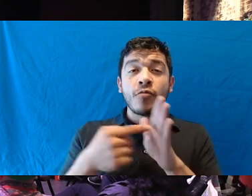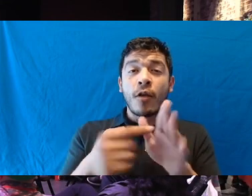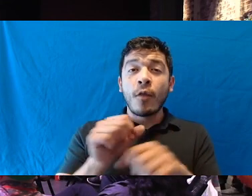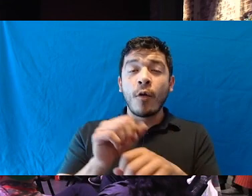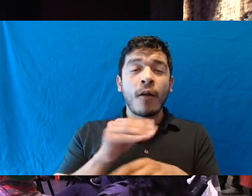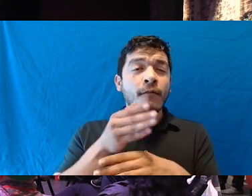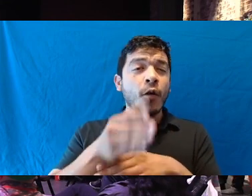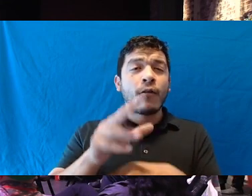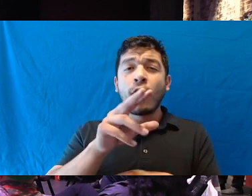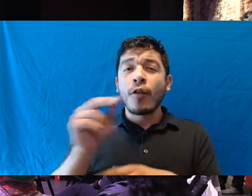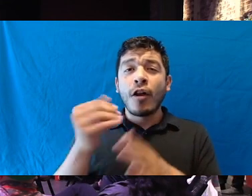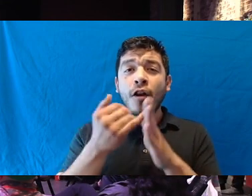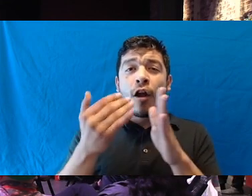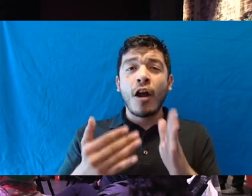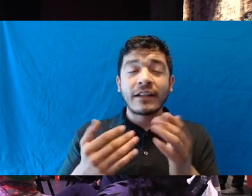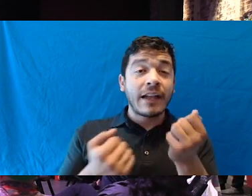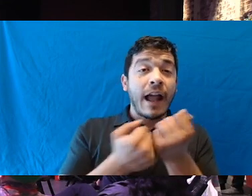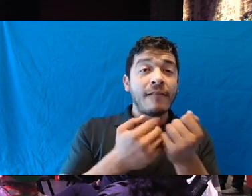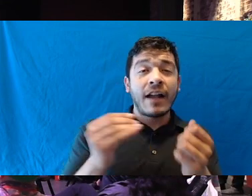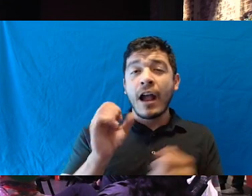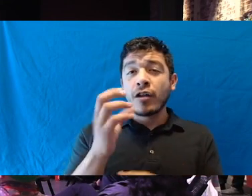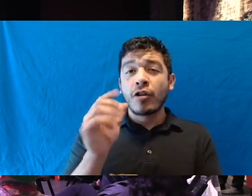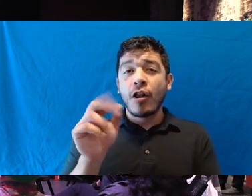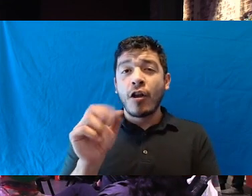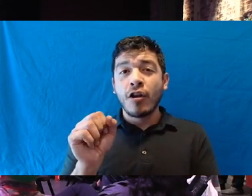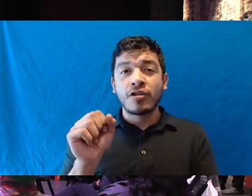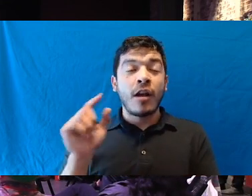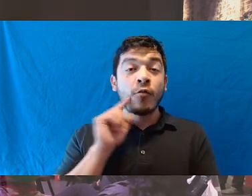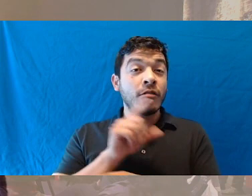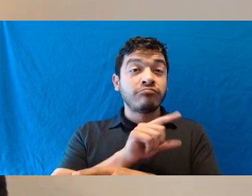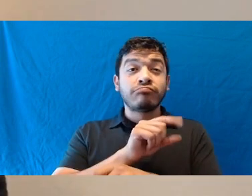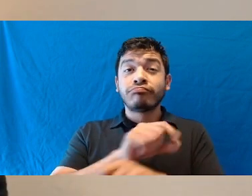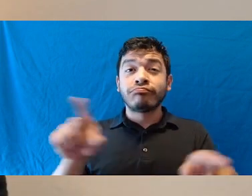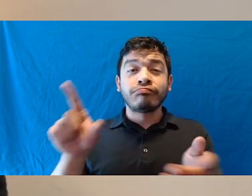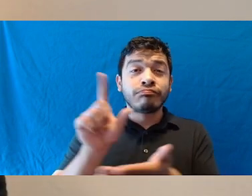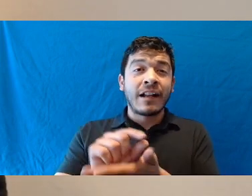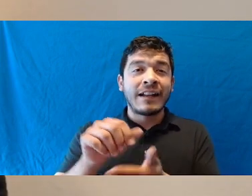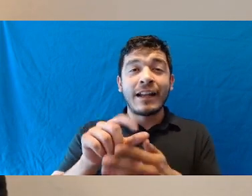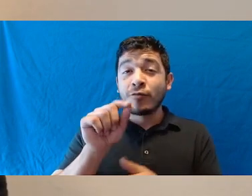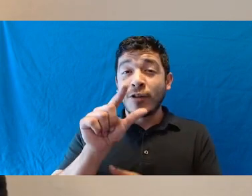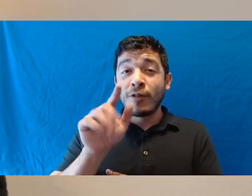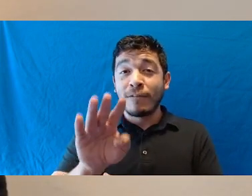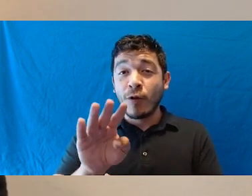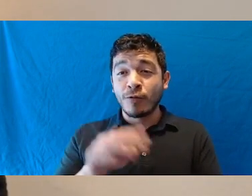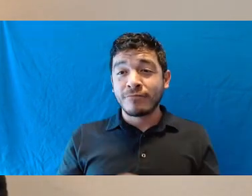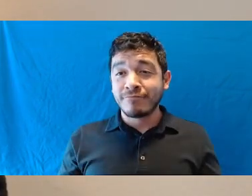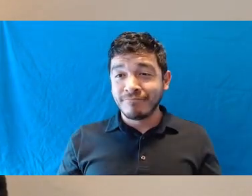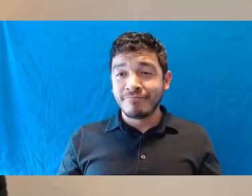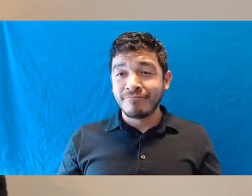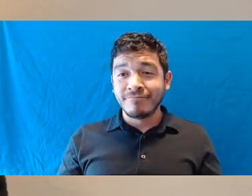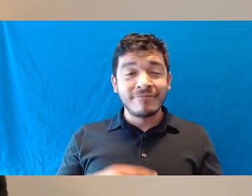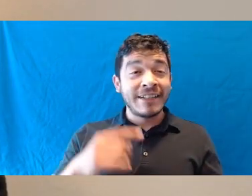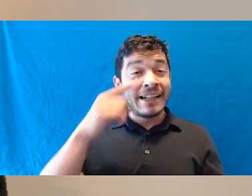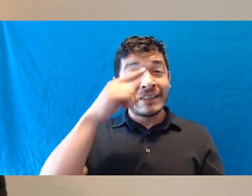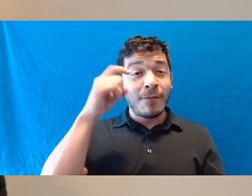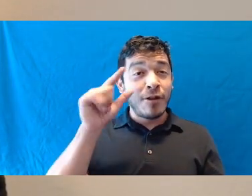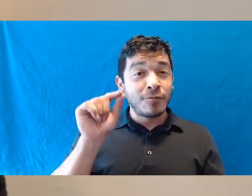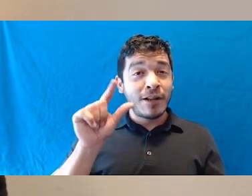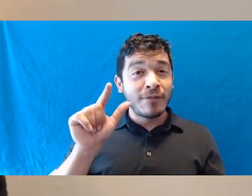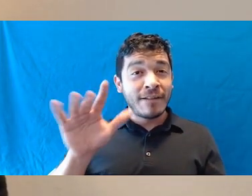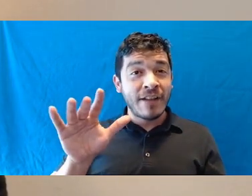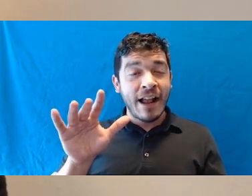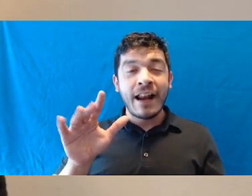digital publication in summer 2024. In summer 2025, Latinx Theater Commons will host